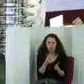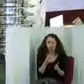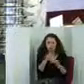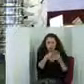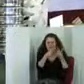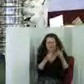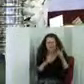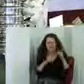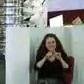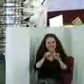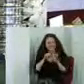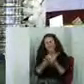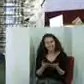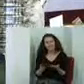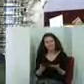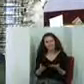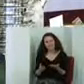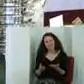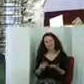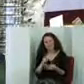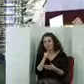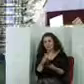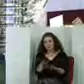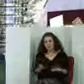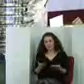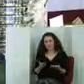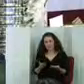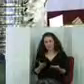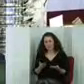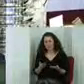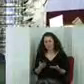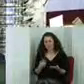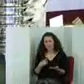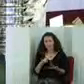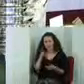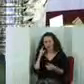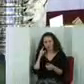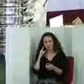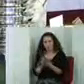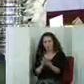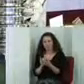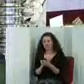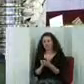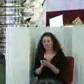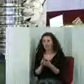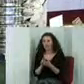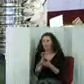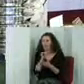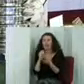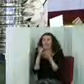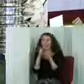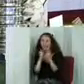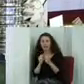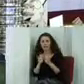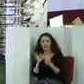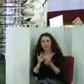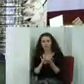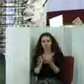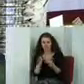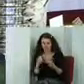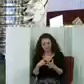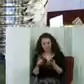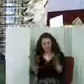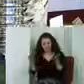things. But we understand that that is dogma and not the values of Jesus, who invites